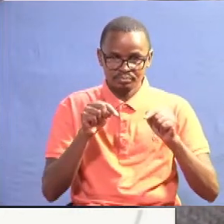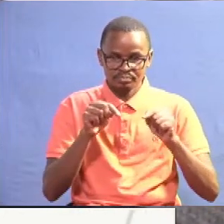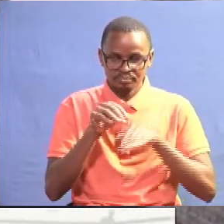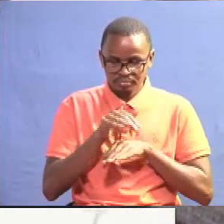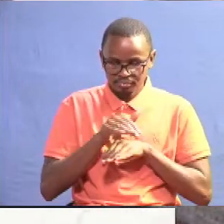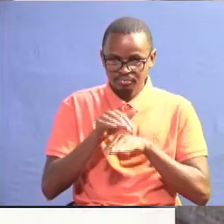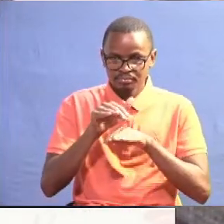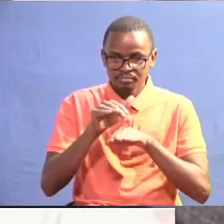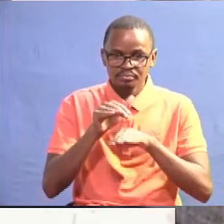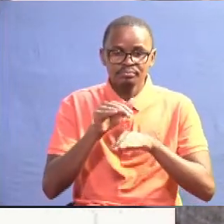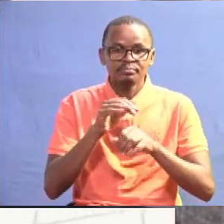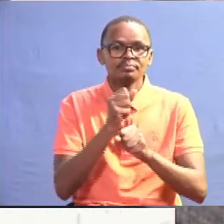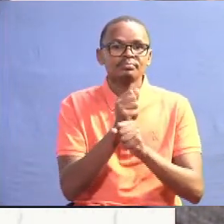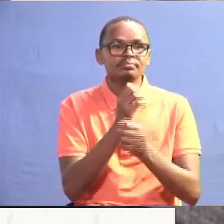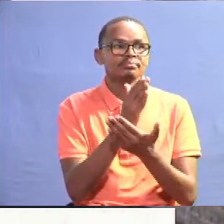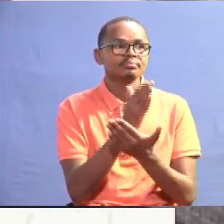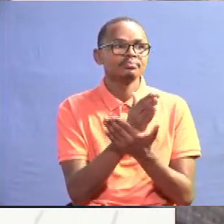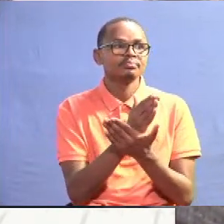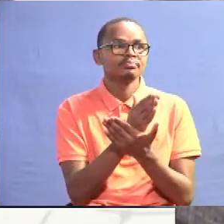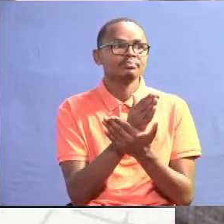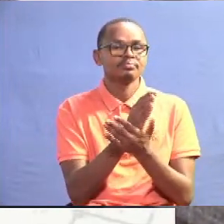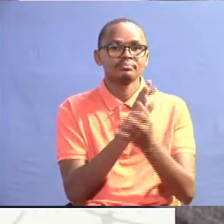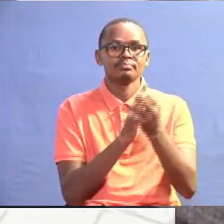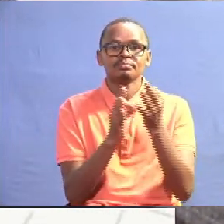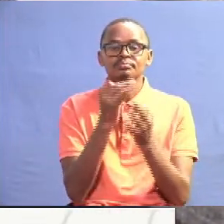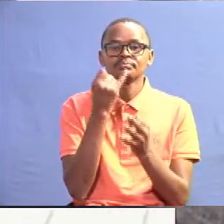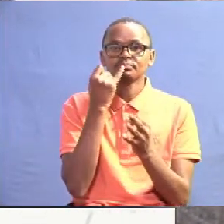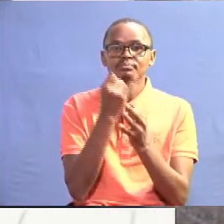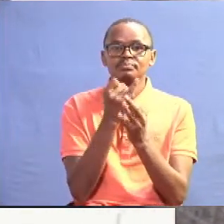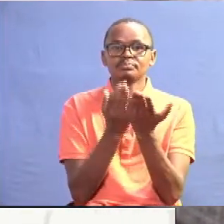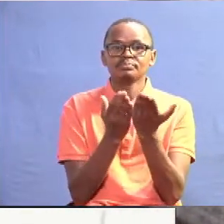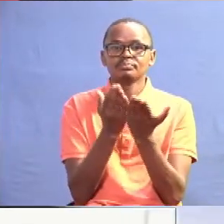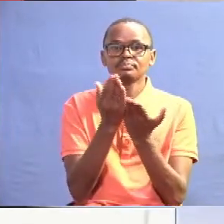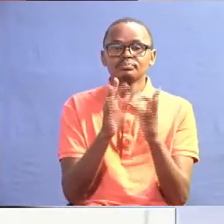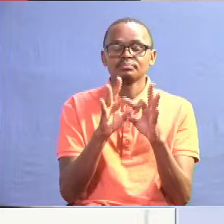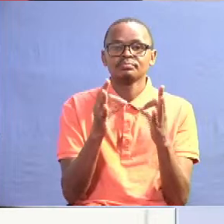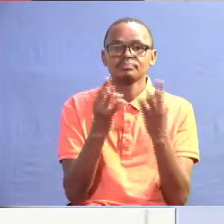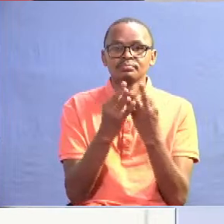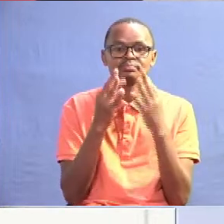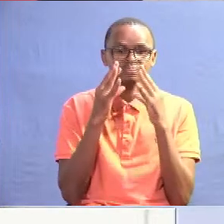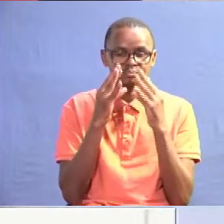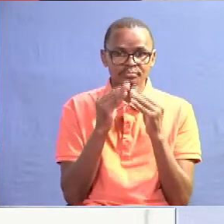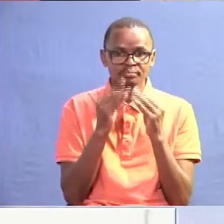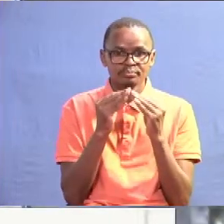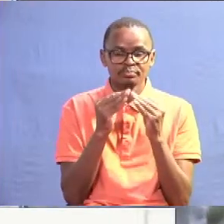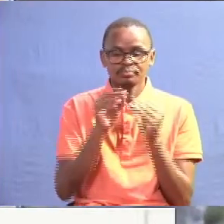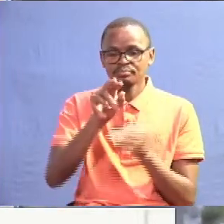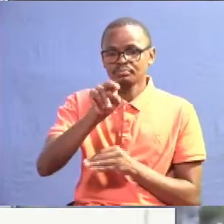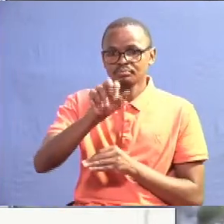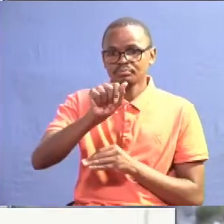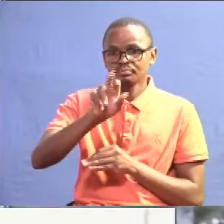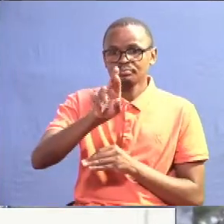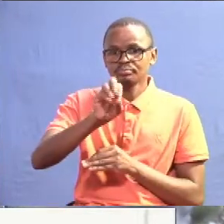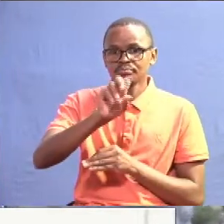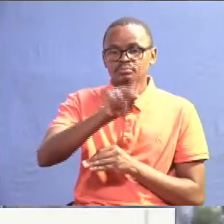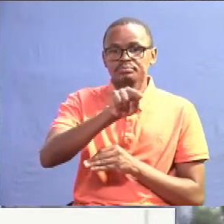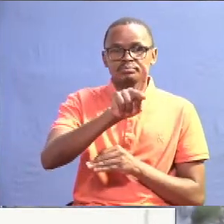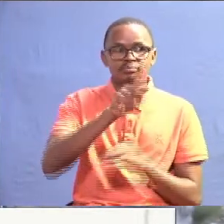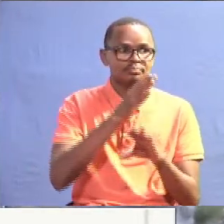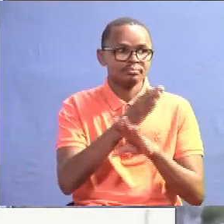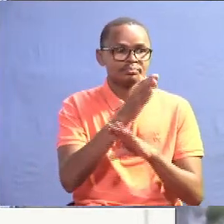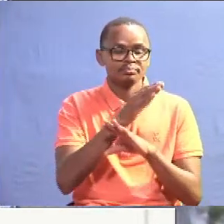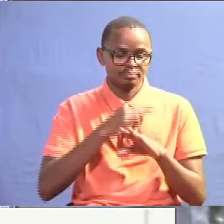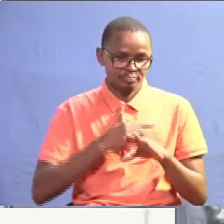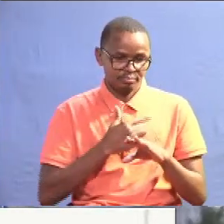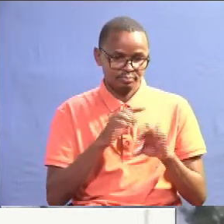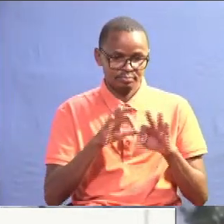up and ensure that justice is served to the family. Speaking at the Narok County Referral Hospital after visiting